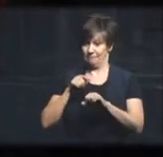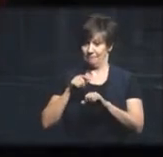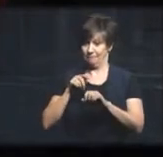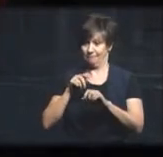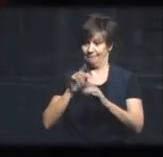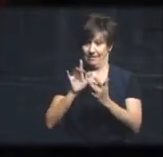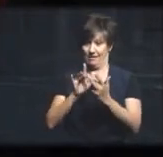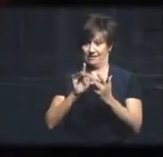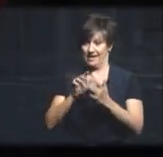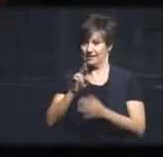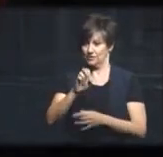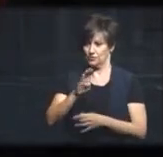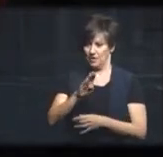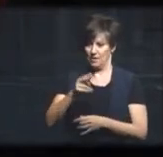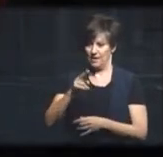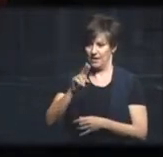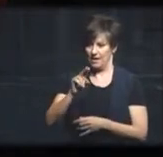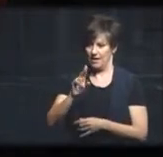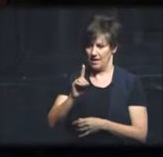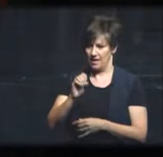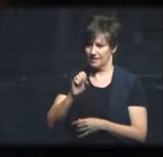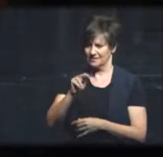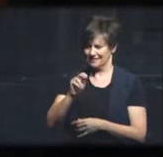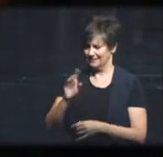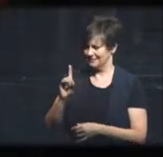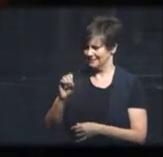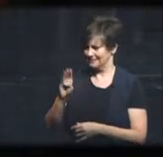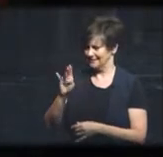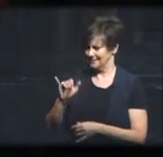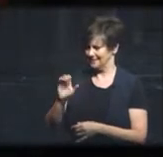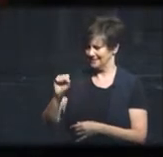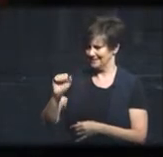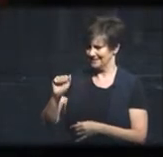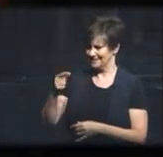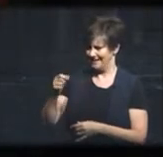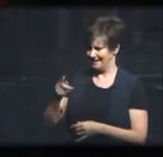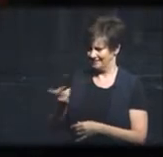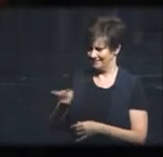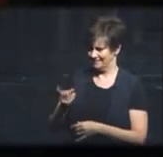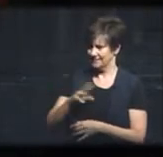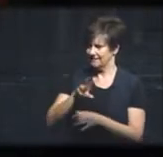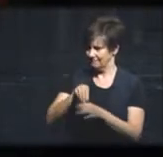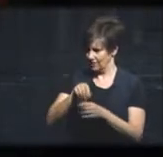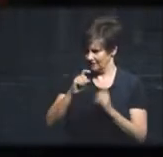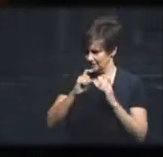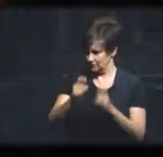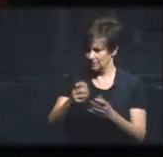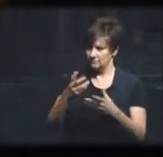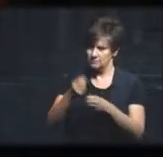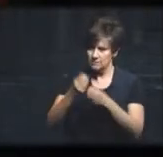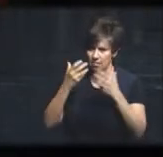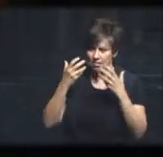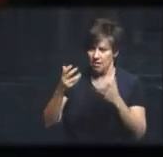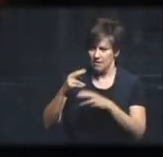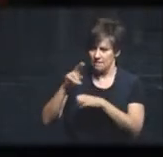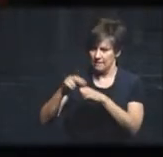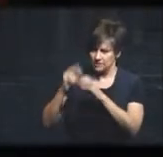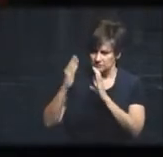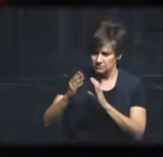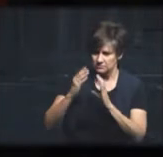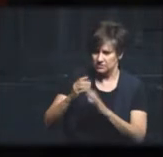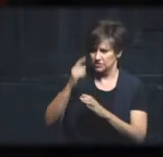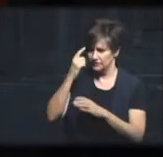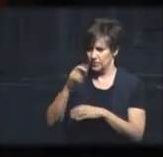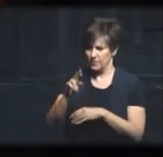Rob Hudson. Debbie Sagan's been very involved in these grants. We've received quite a bit of national attention for the RAMPS grant and